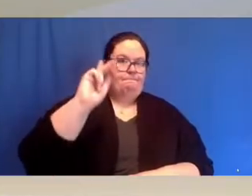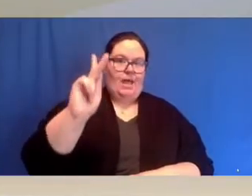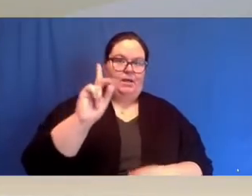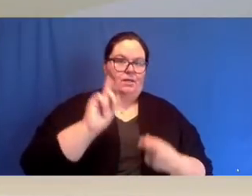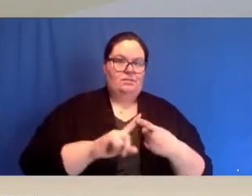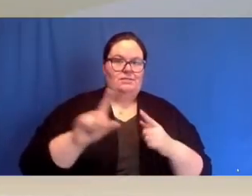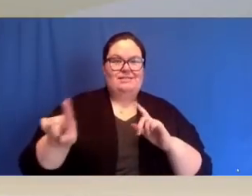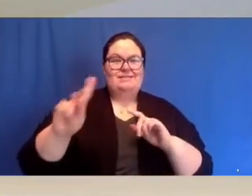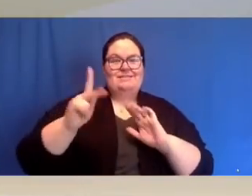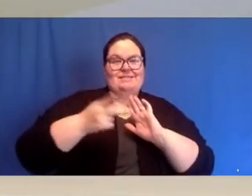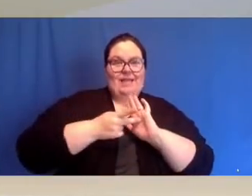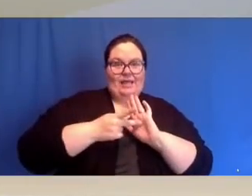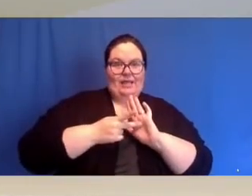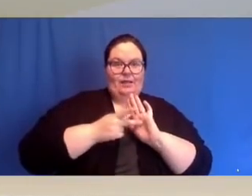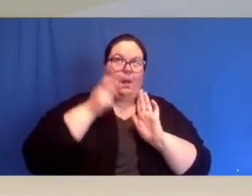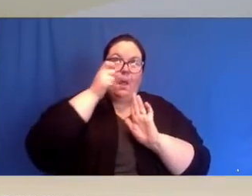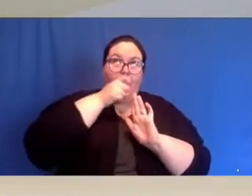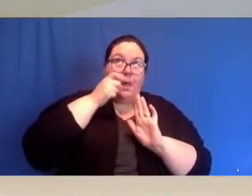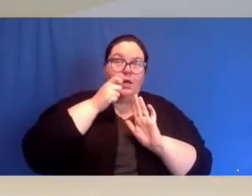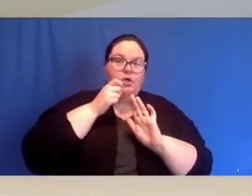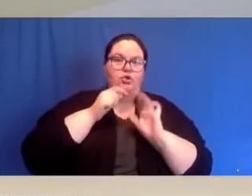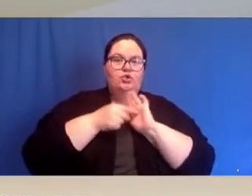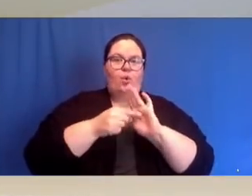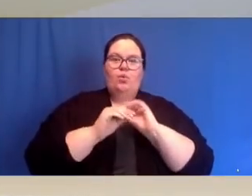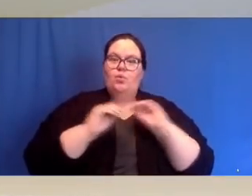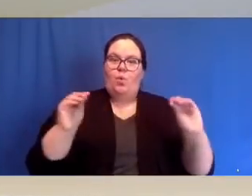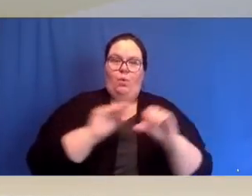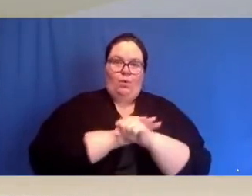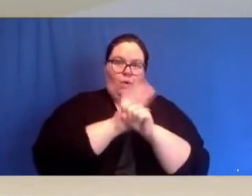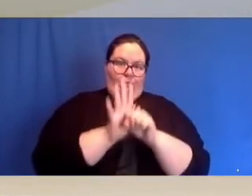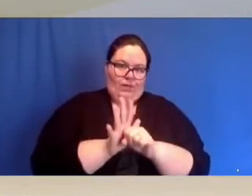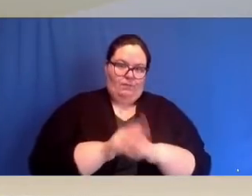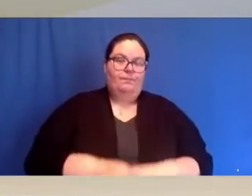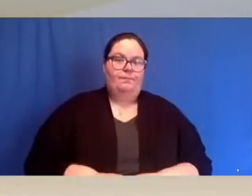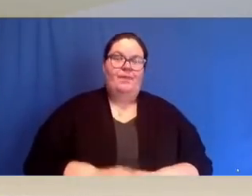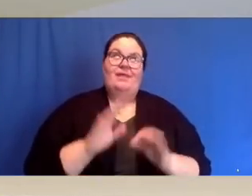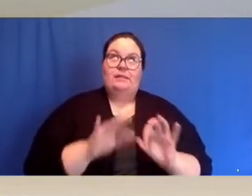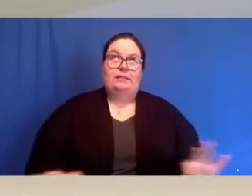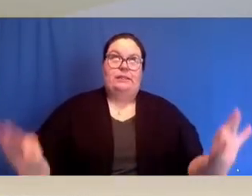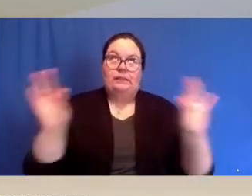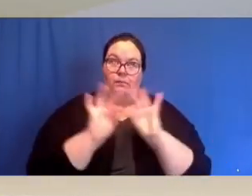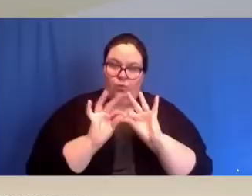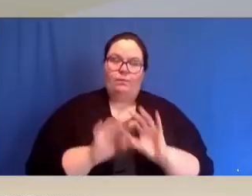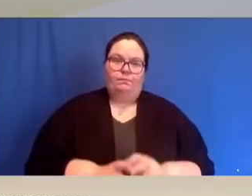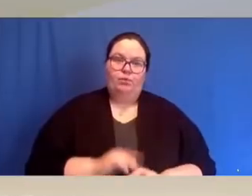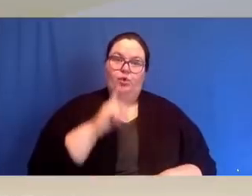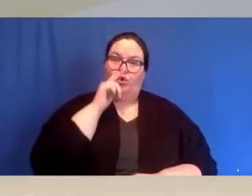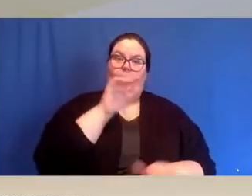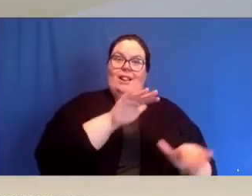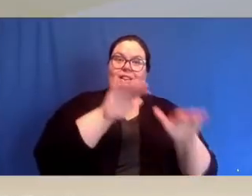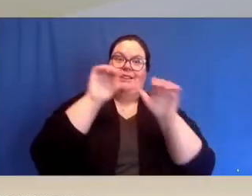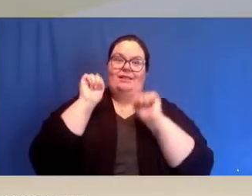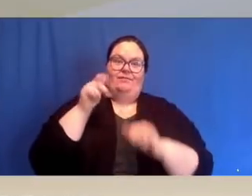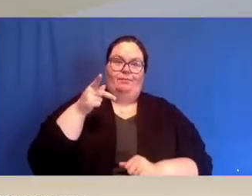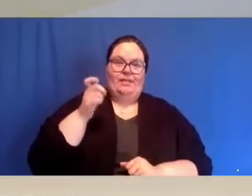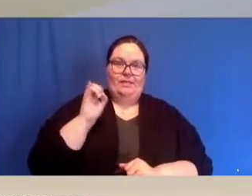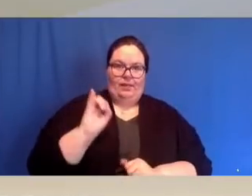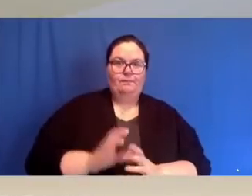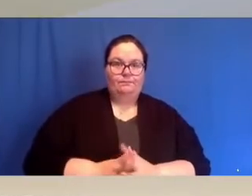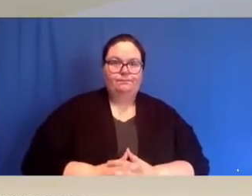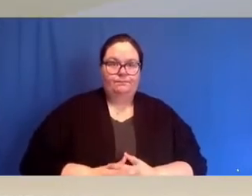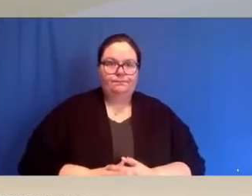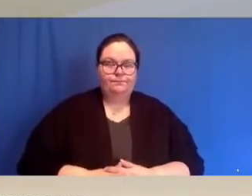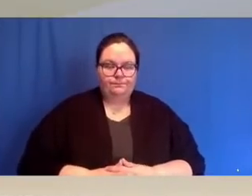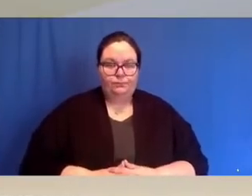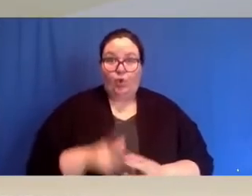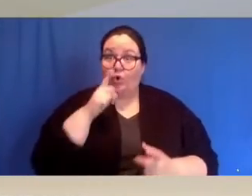second negative test. And that's really what we said, and that will be important for those who have traveled or returning, coming